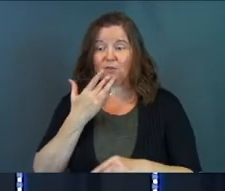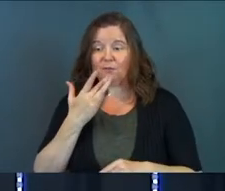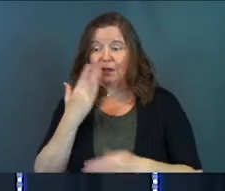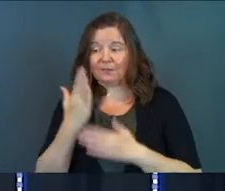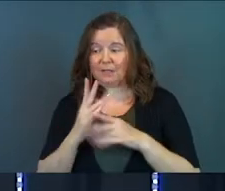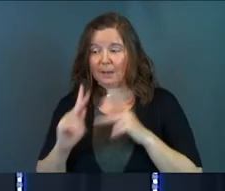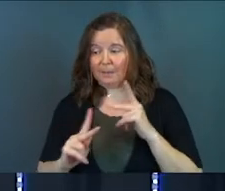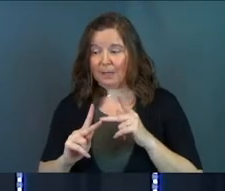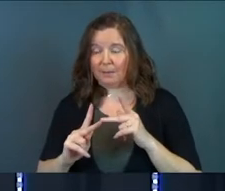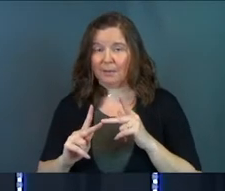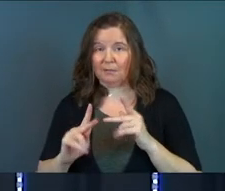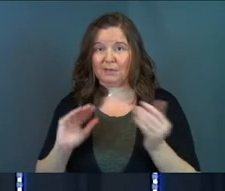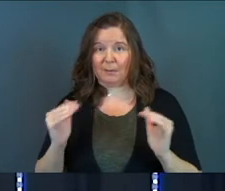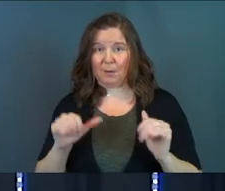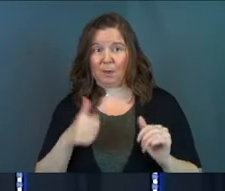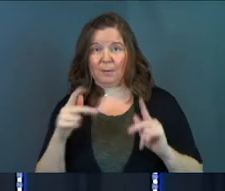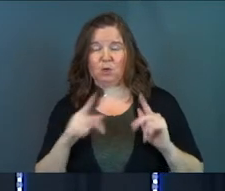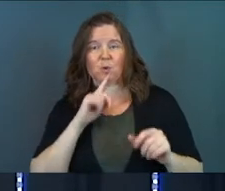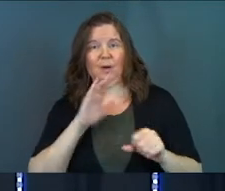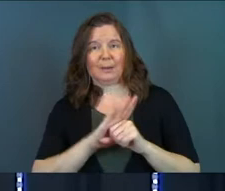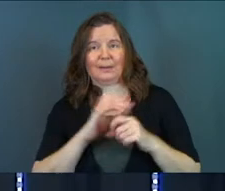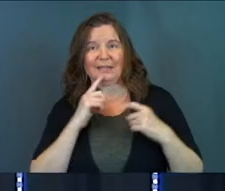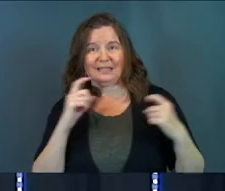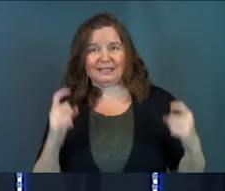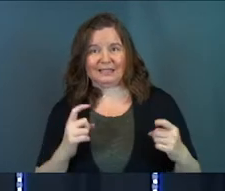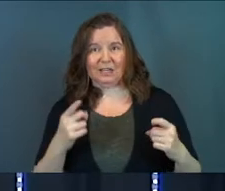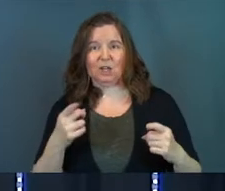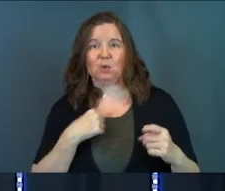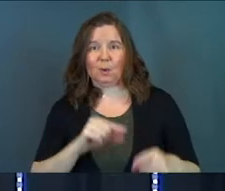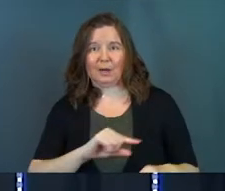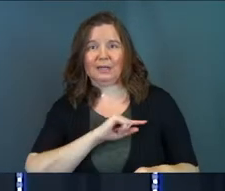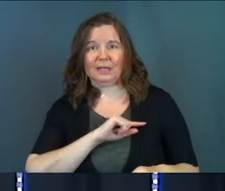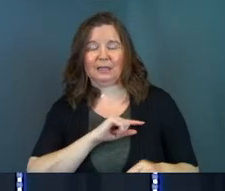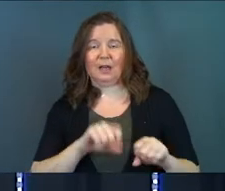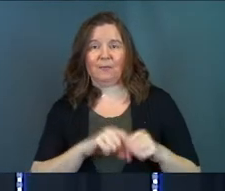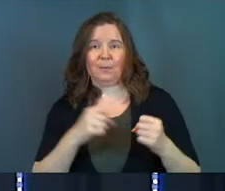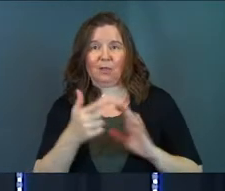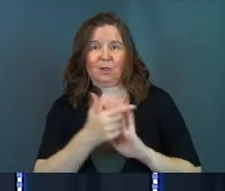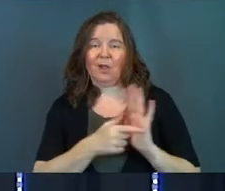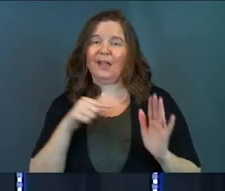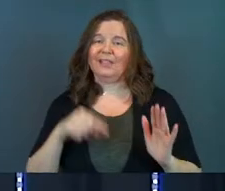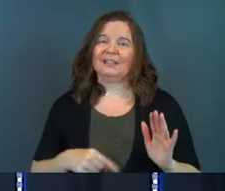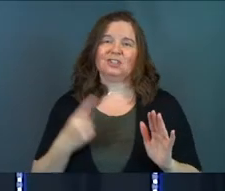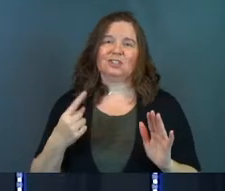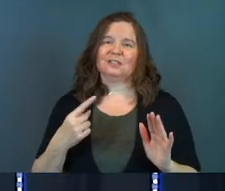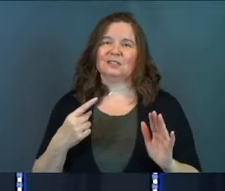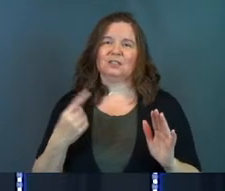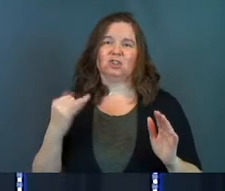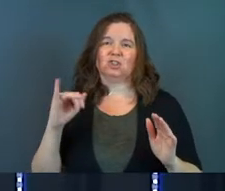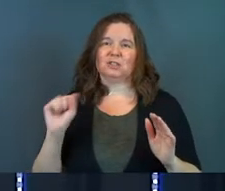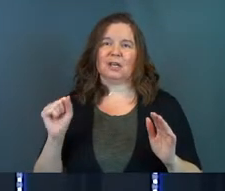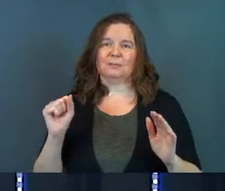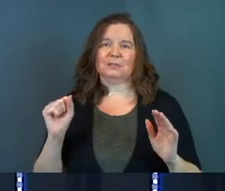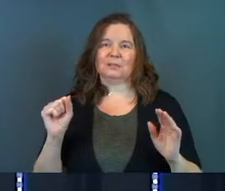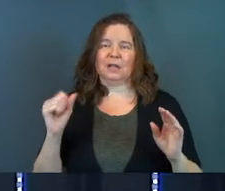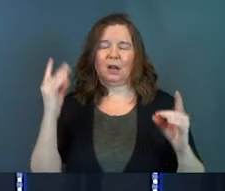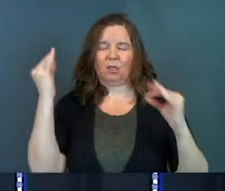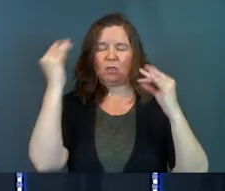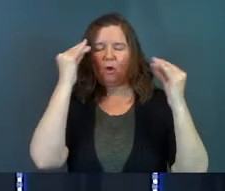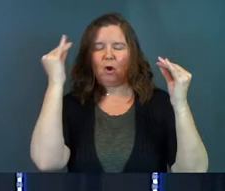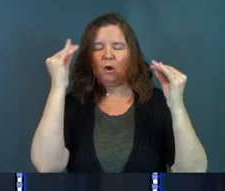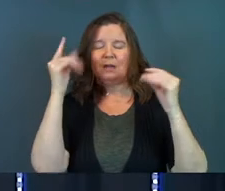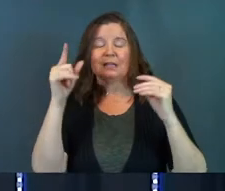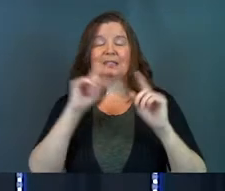favor some people over others, you are committing a sin and you are guilty of breaking the law. And this is just James in his flow of thought